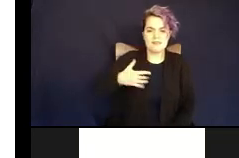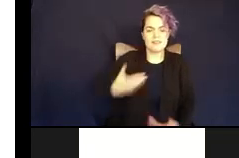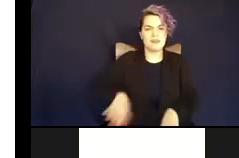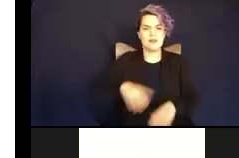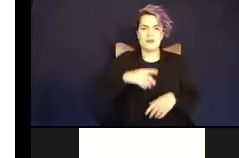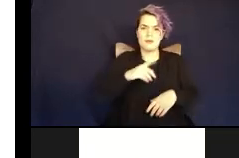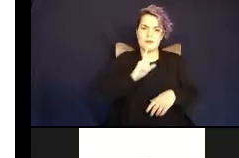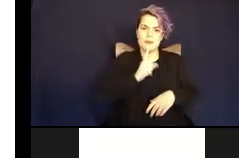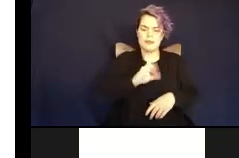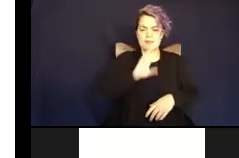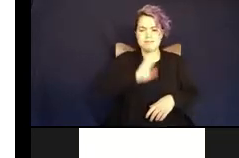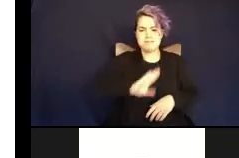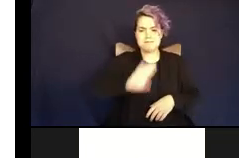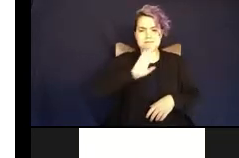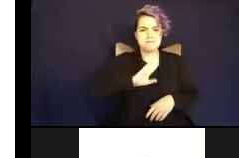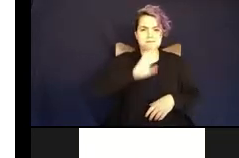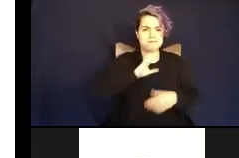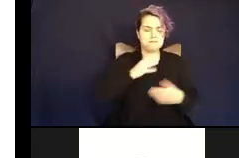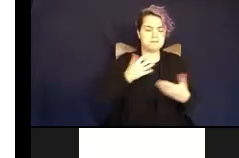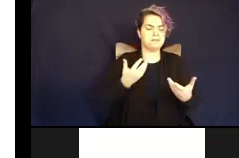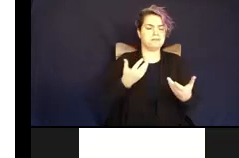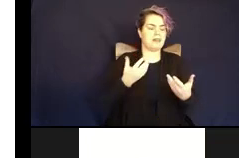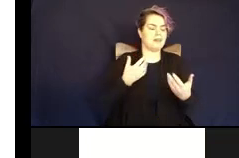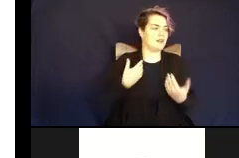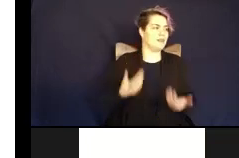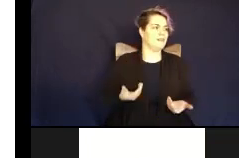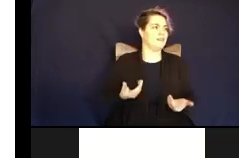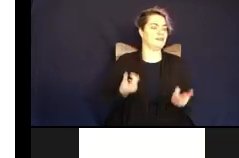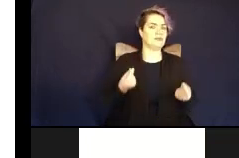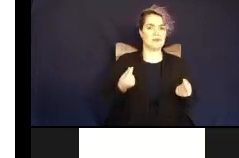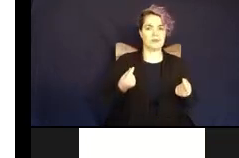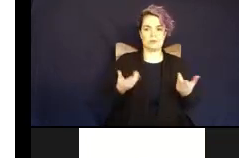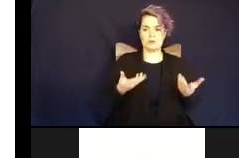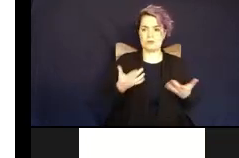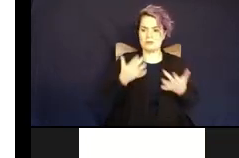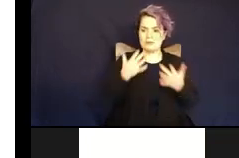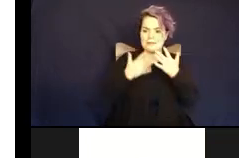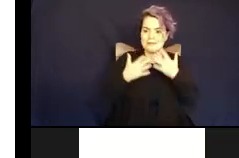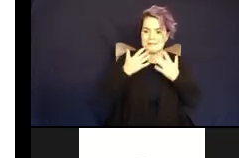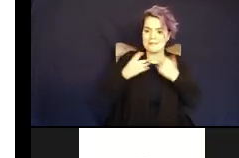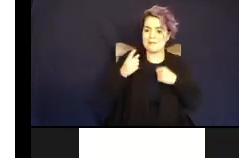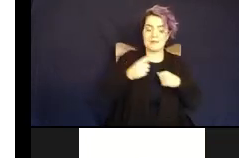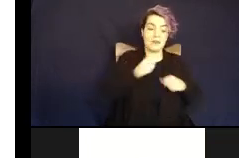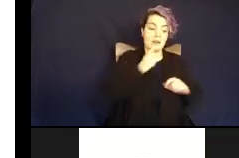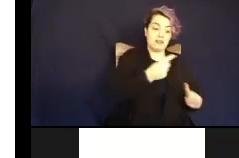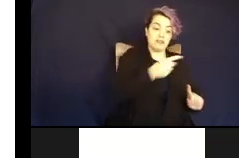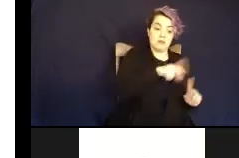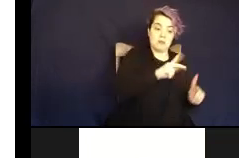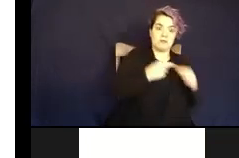helplessness among all the folks, not only in these places, but the folks trying to help them and communicate with